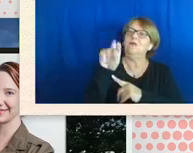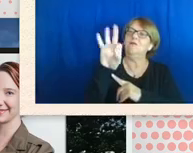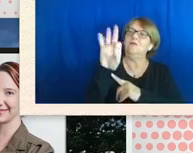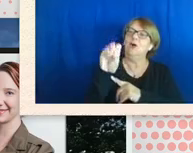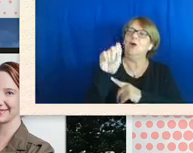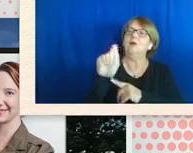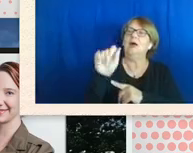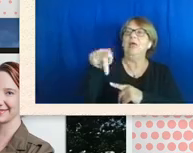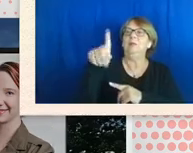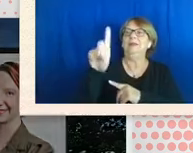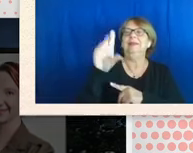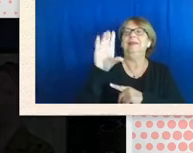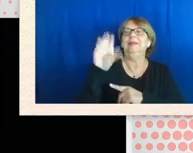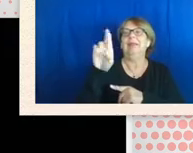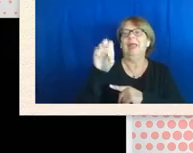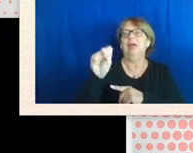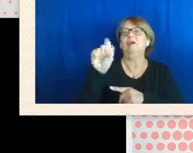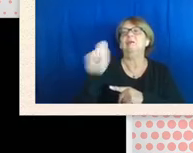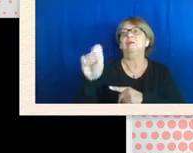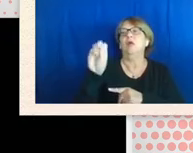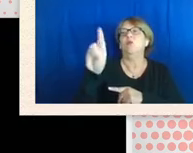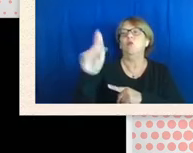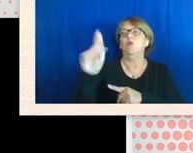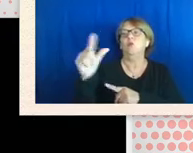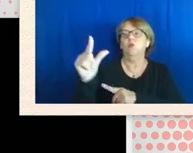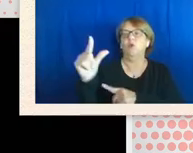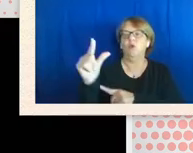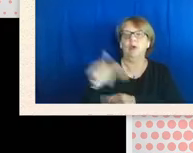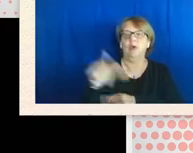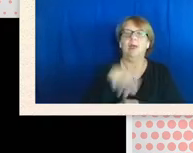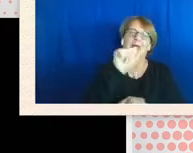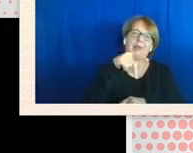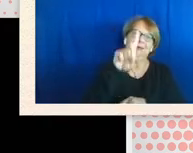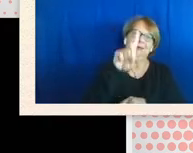apd.info@apdcares.org. Again, that's